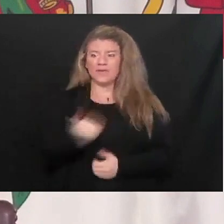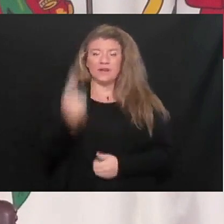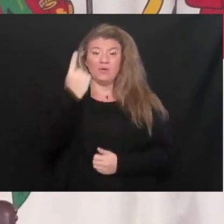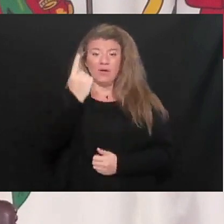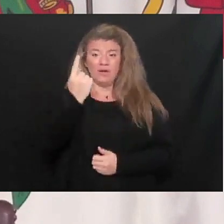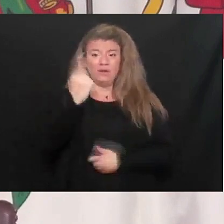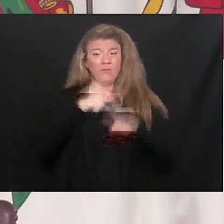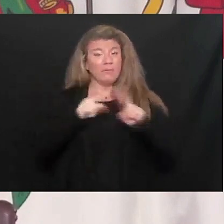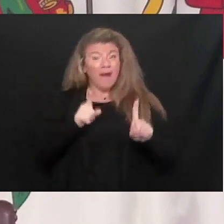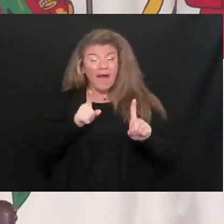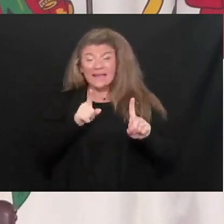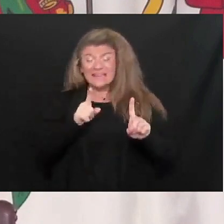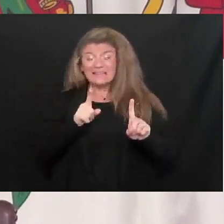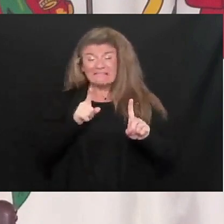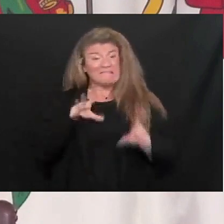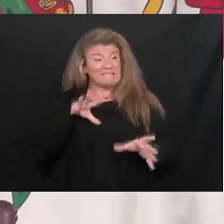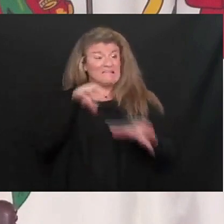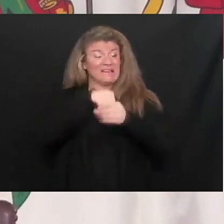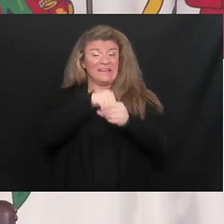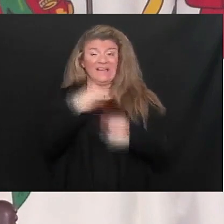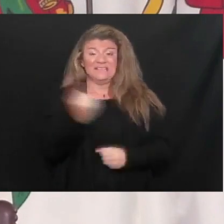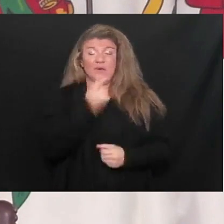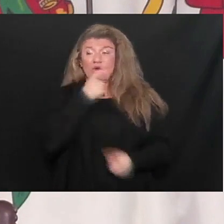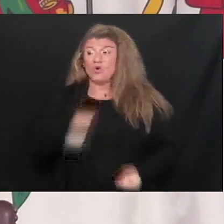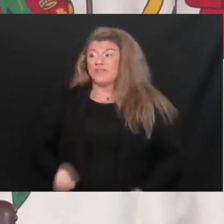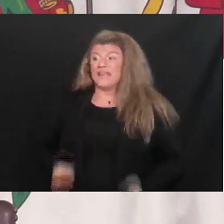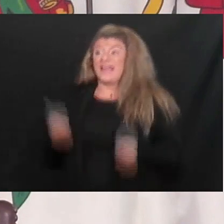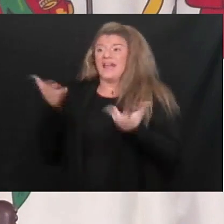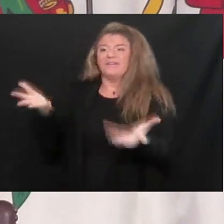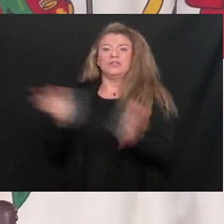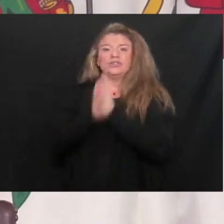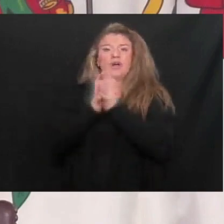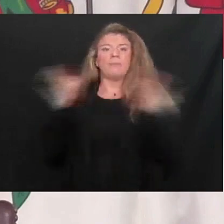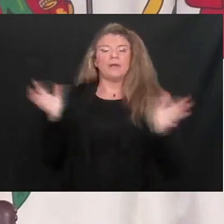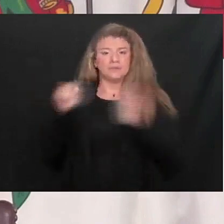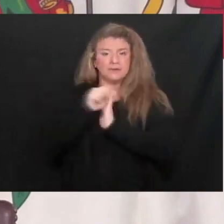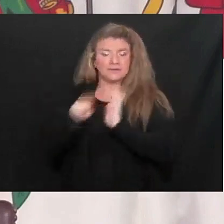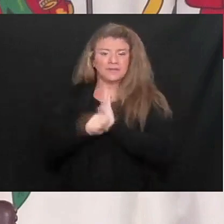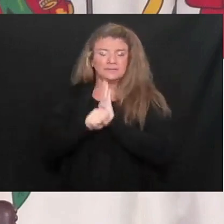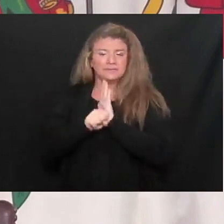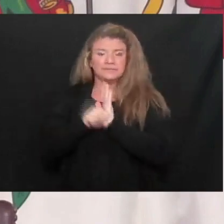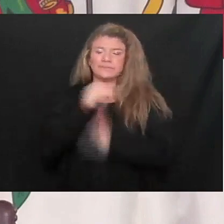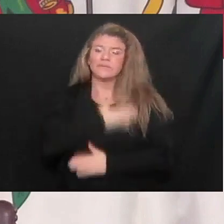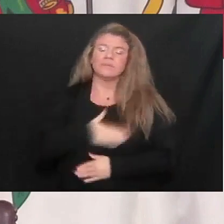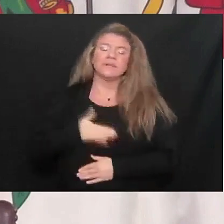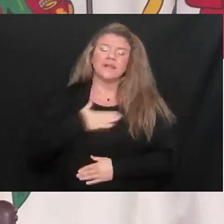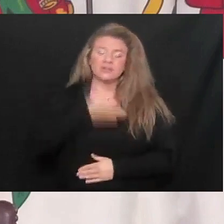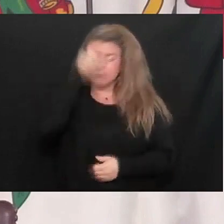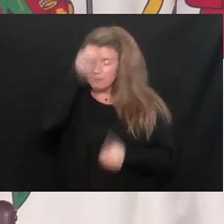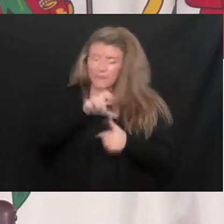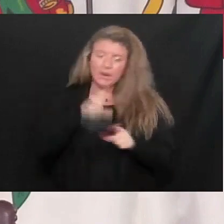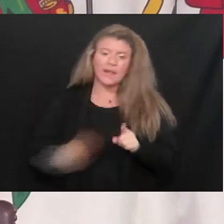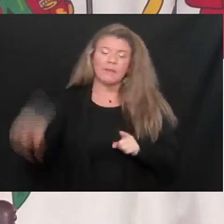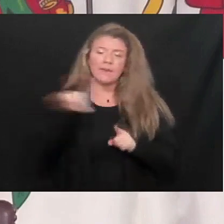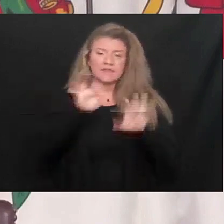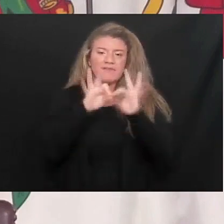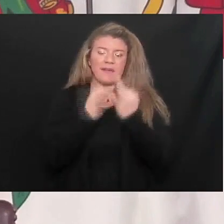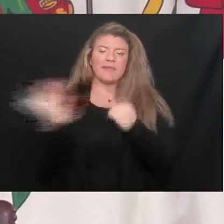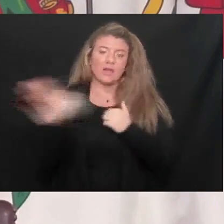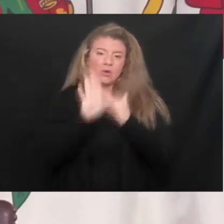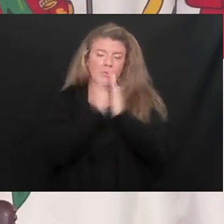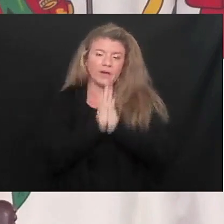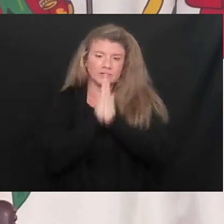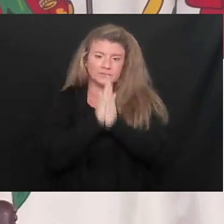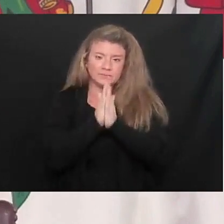especially when we lose somebody that's given this much. Please, please remember him and his family in your prayers.